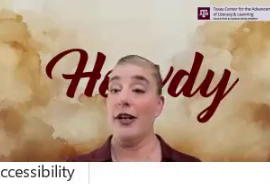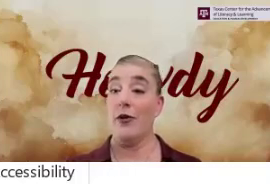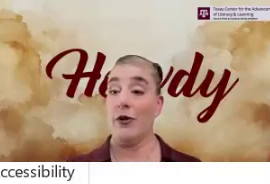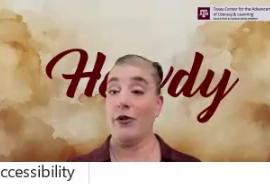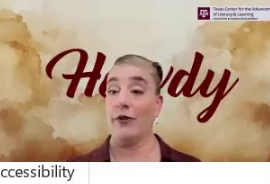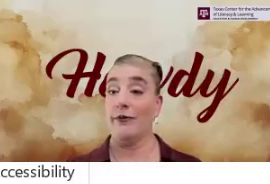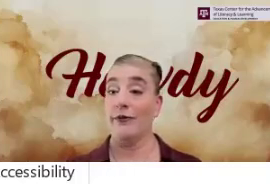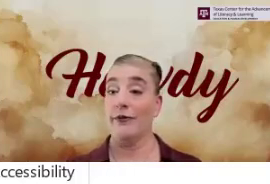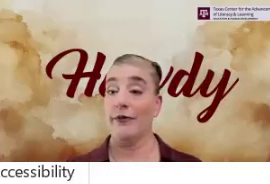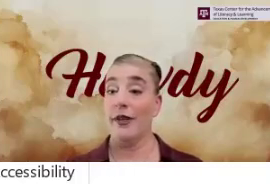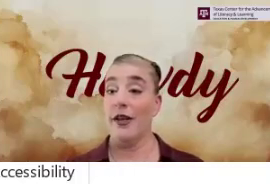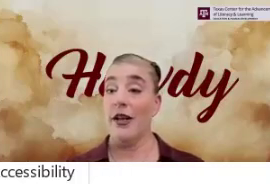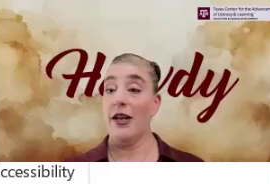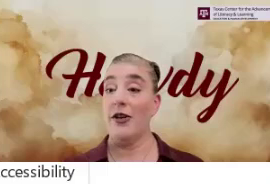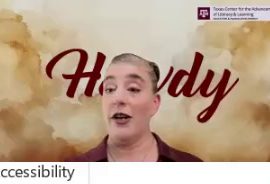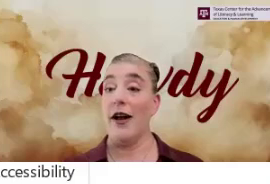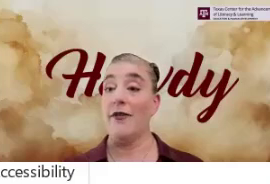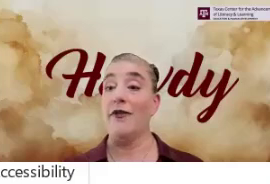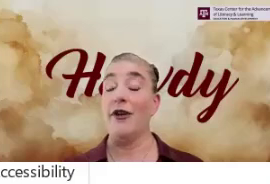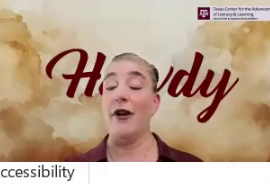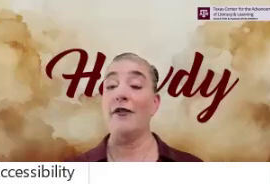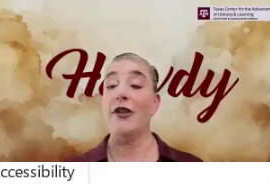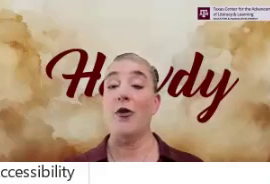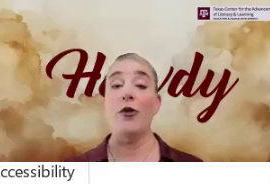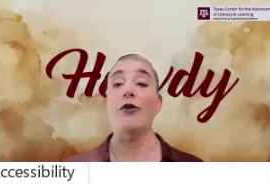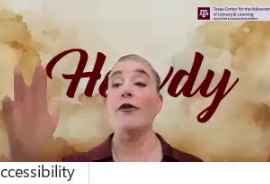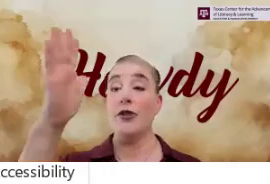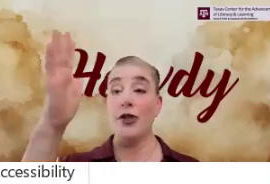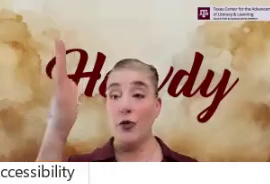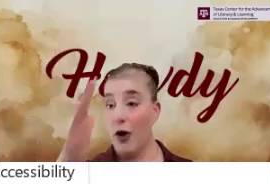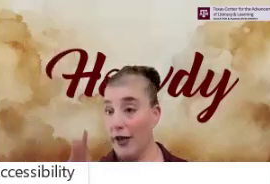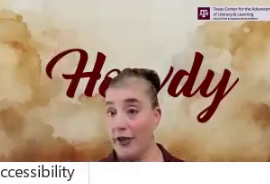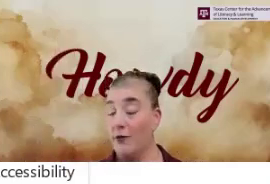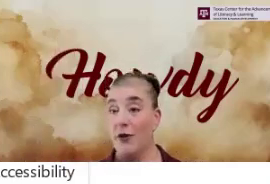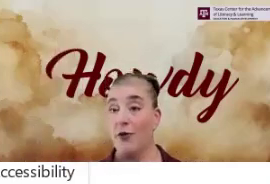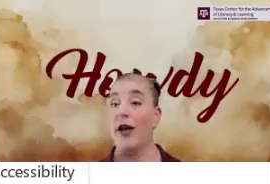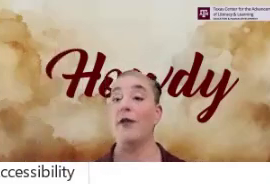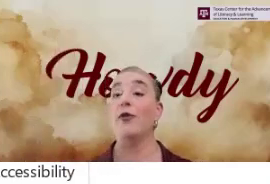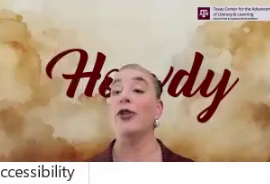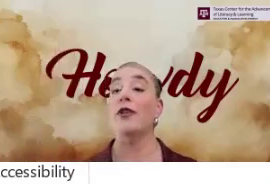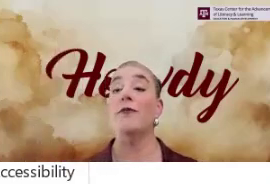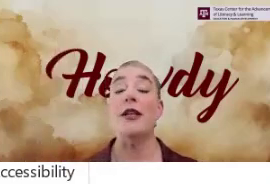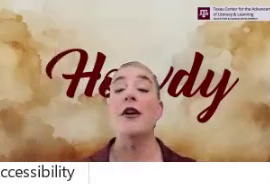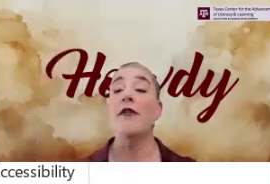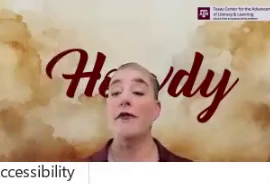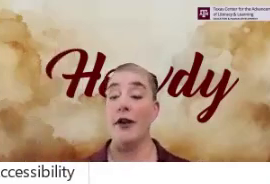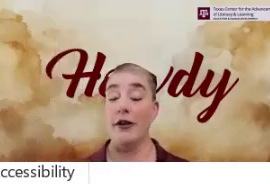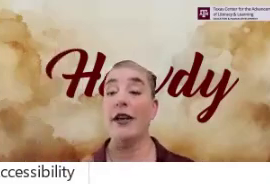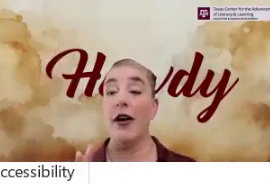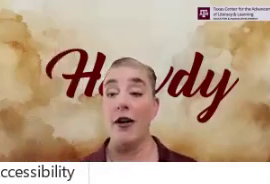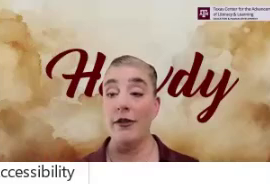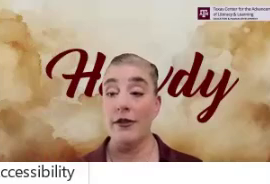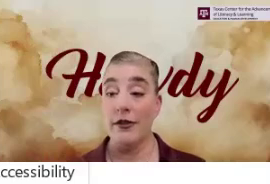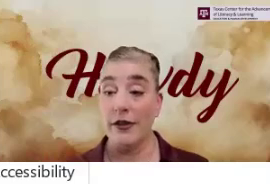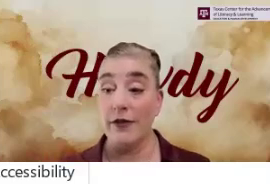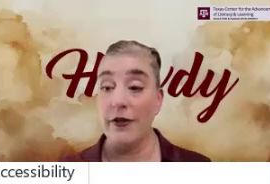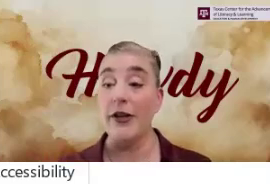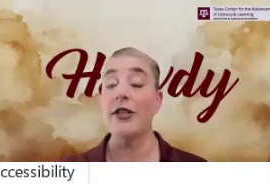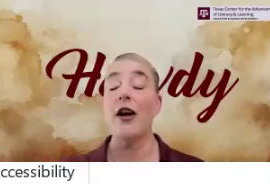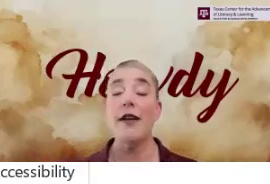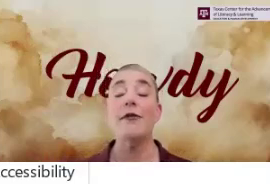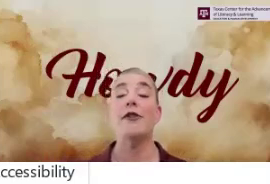in the reading order. And you're going to have to figure out the order that you want it to be read, which can be very time